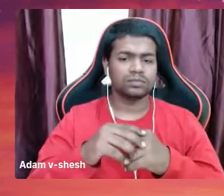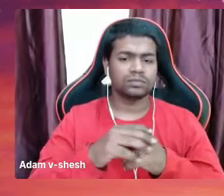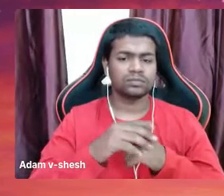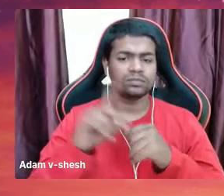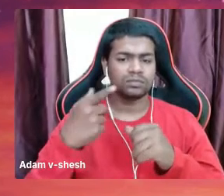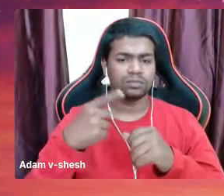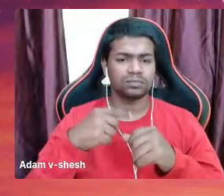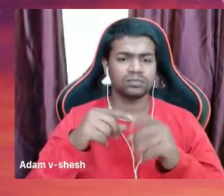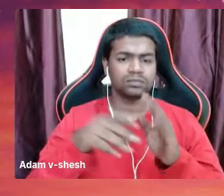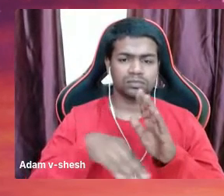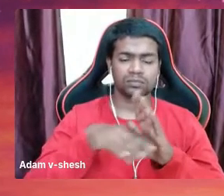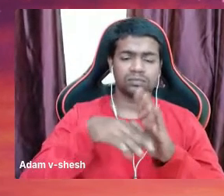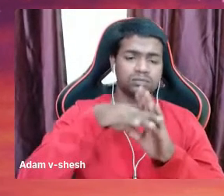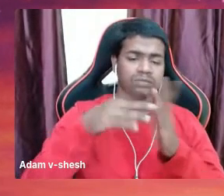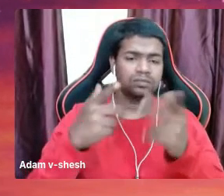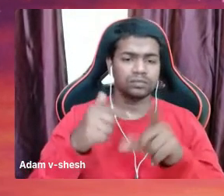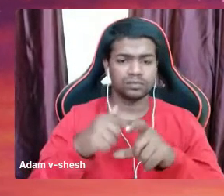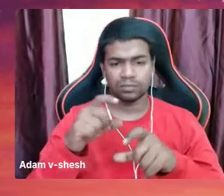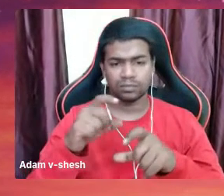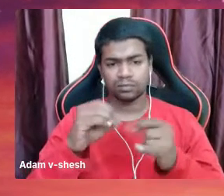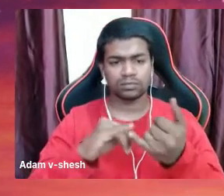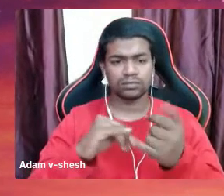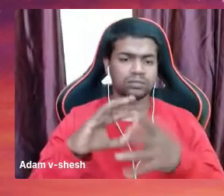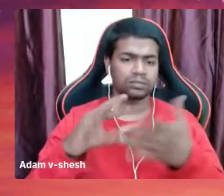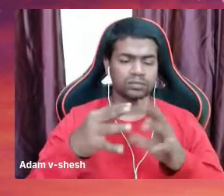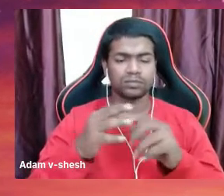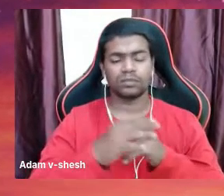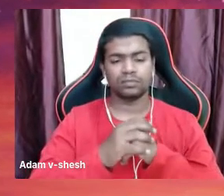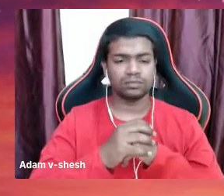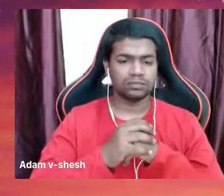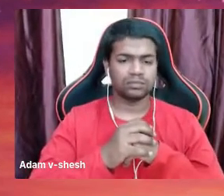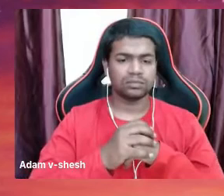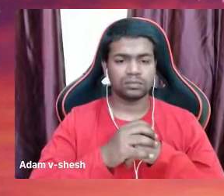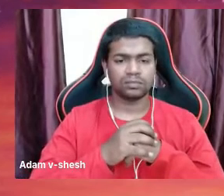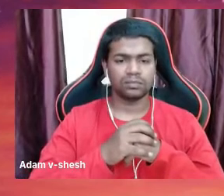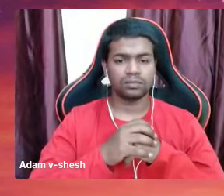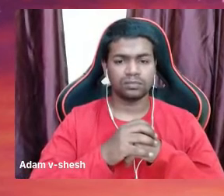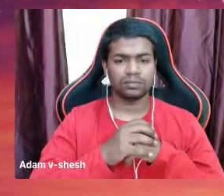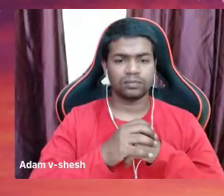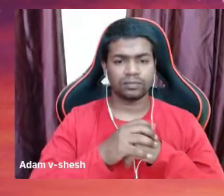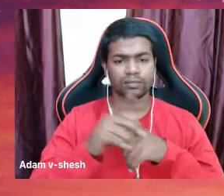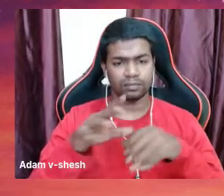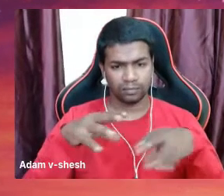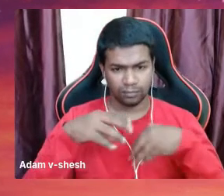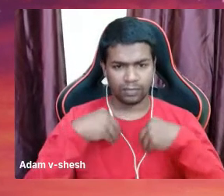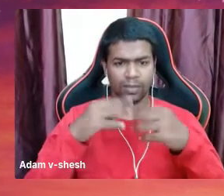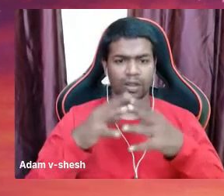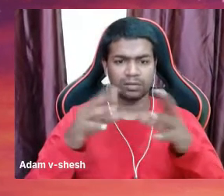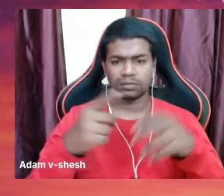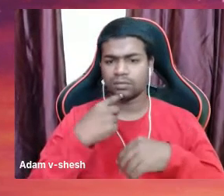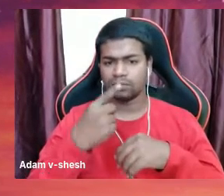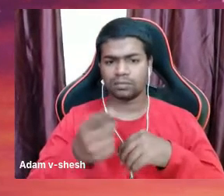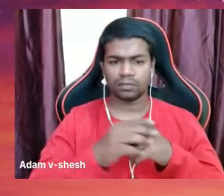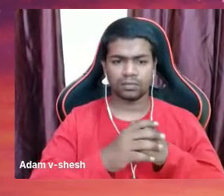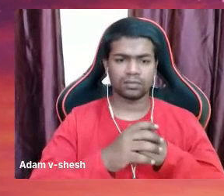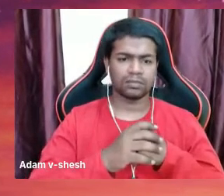into that kind of ecosystem? Sure. So while I agree for the most part with what you said, Anirudh,